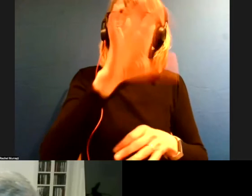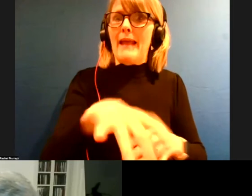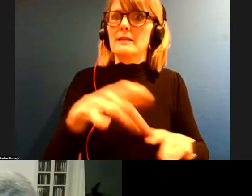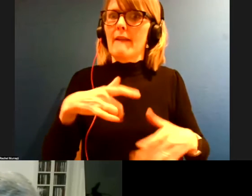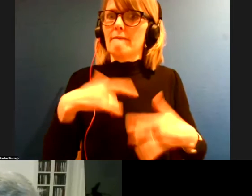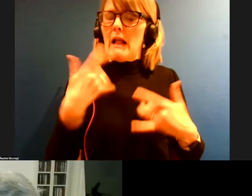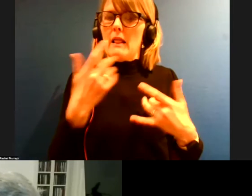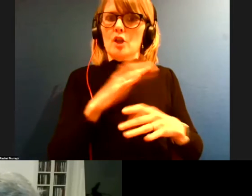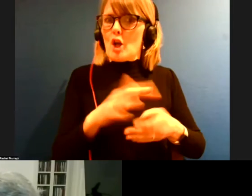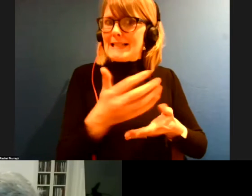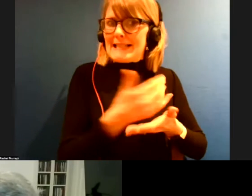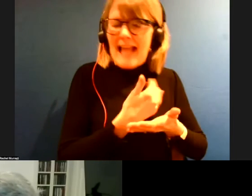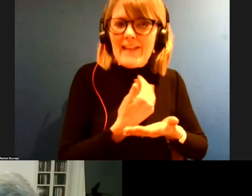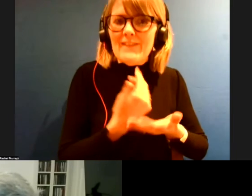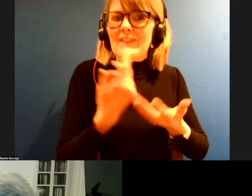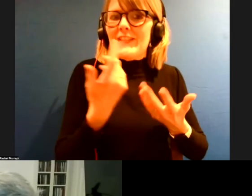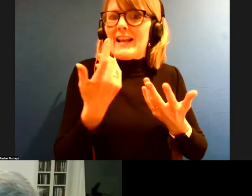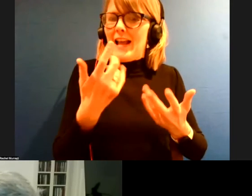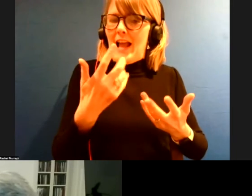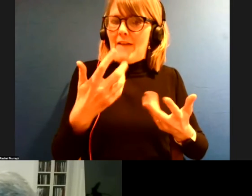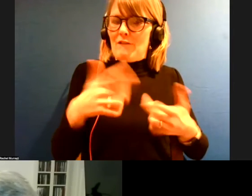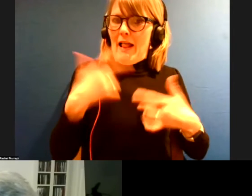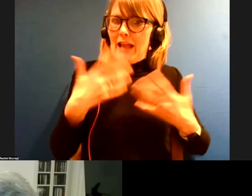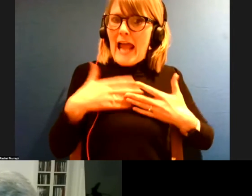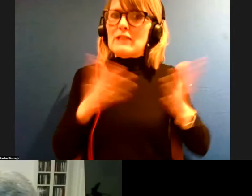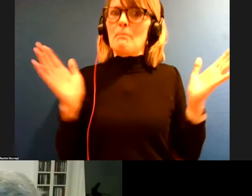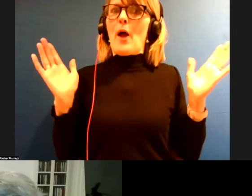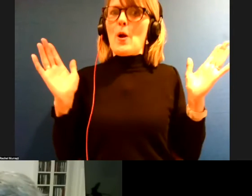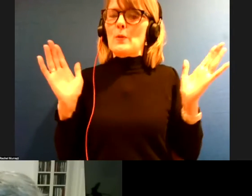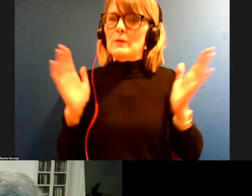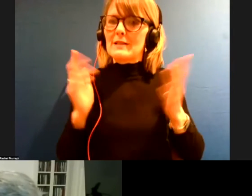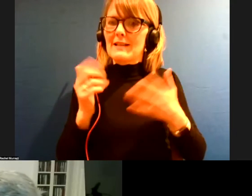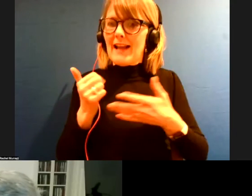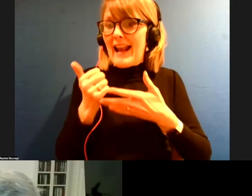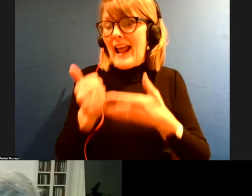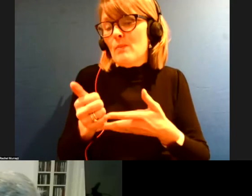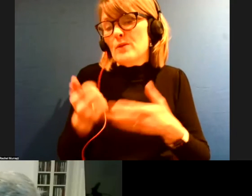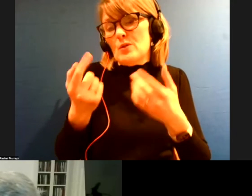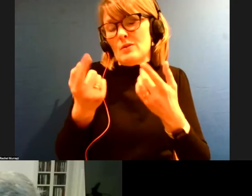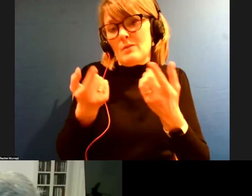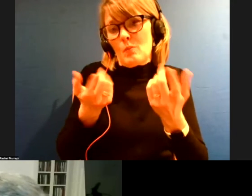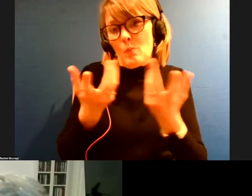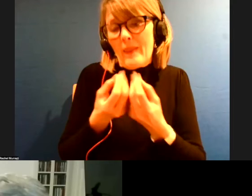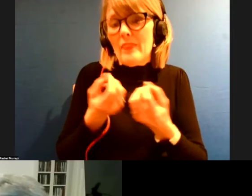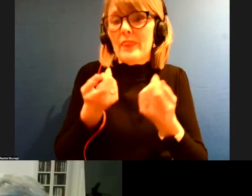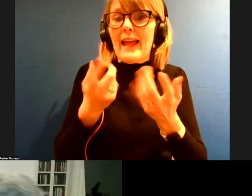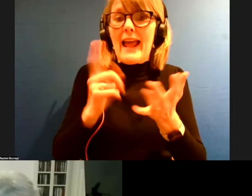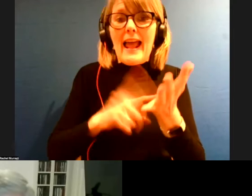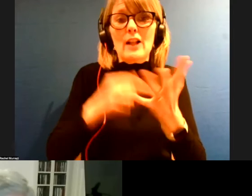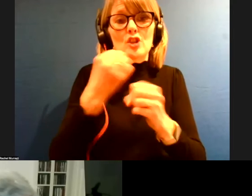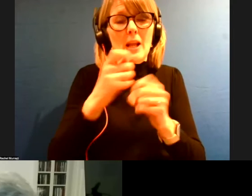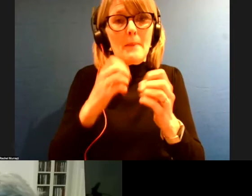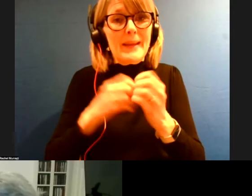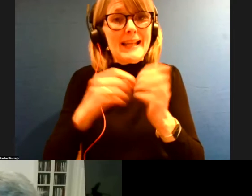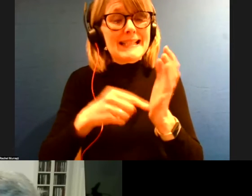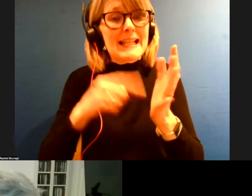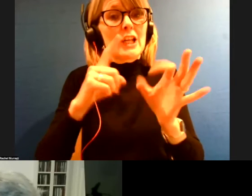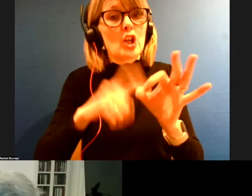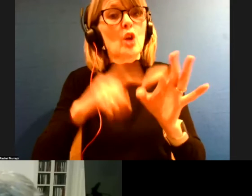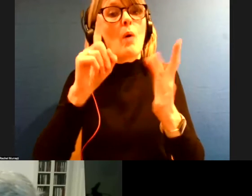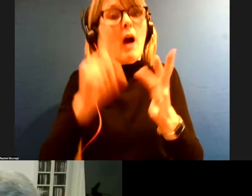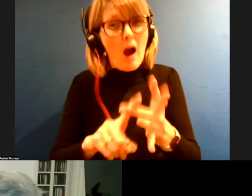safe, and helped them with LGBTI plus facilitators. The more liberal inclined ones took time to listen